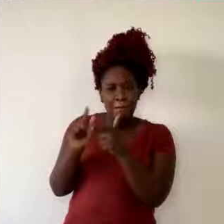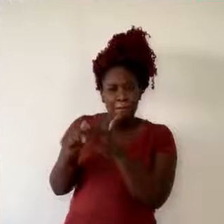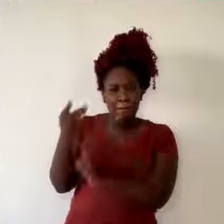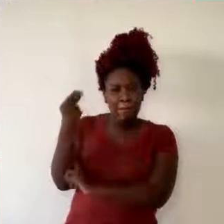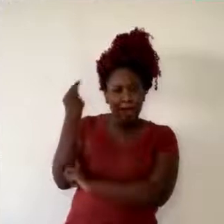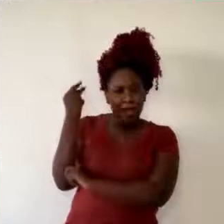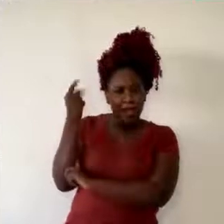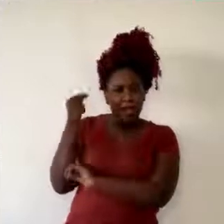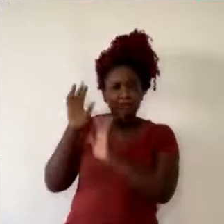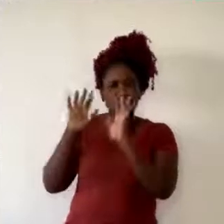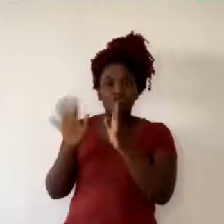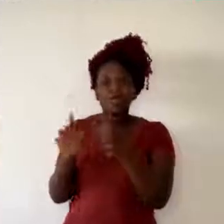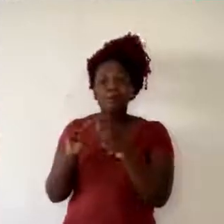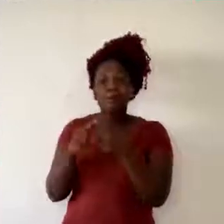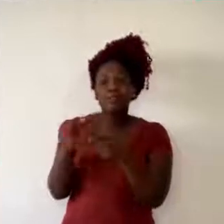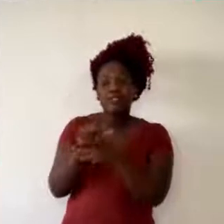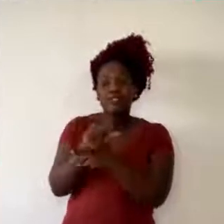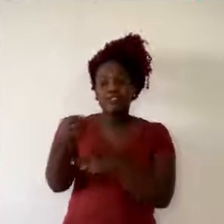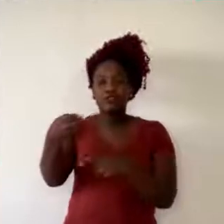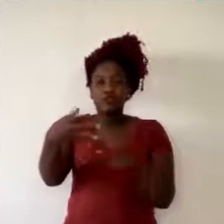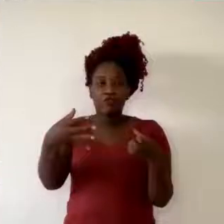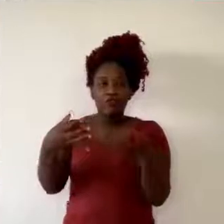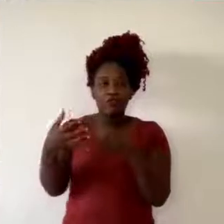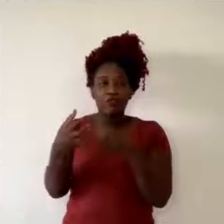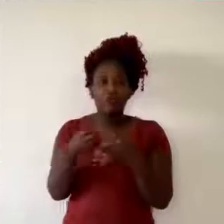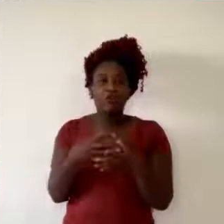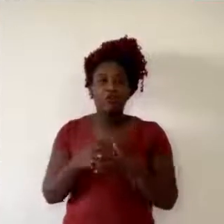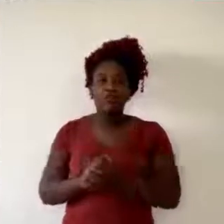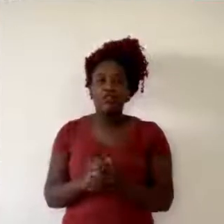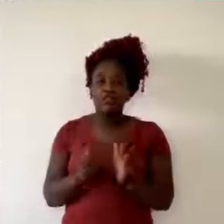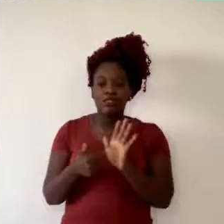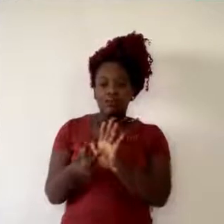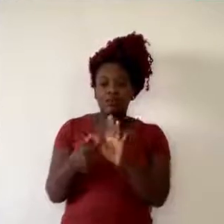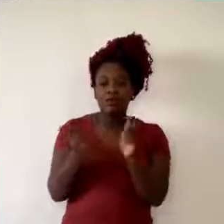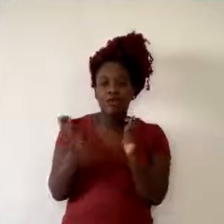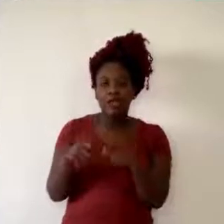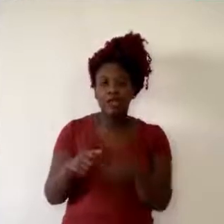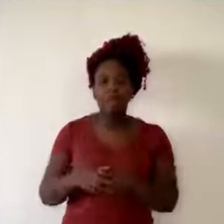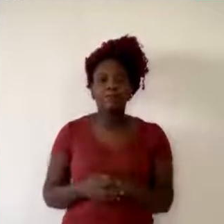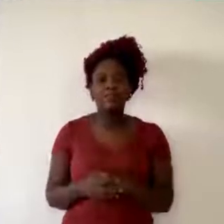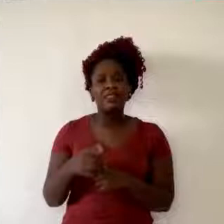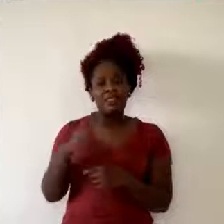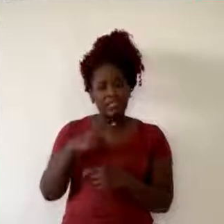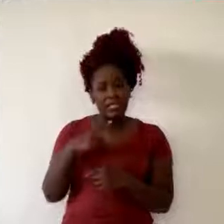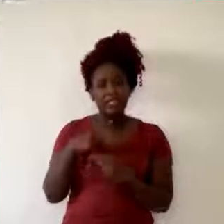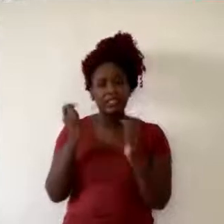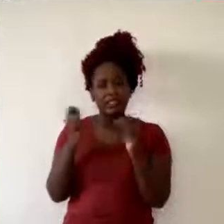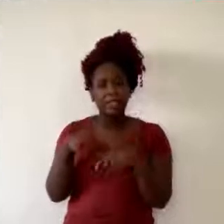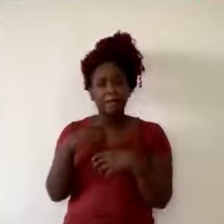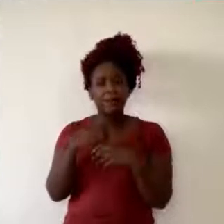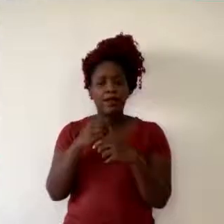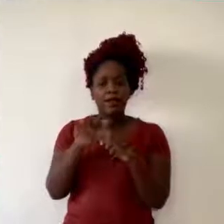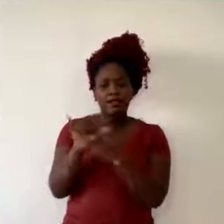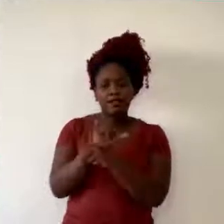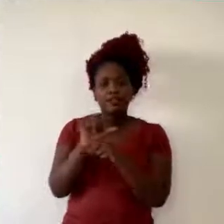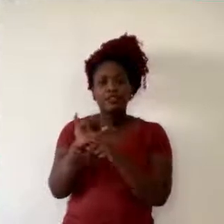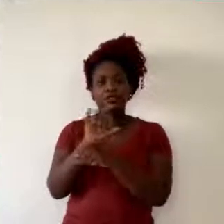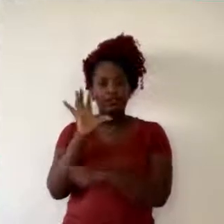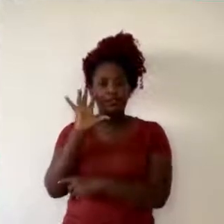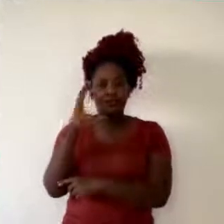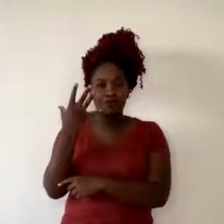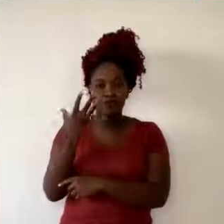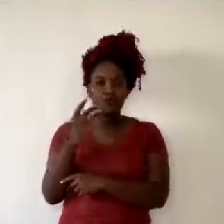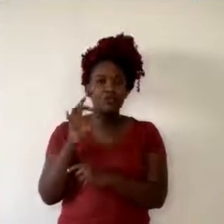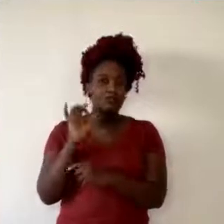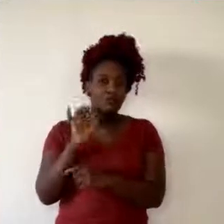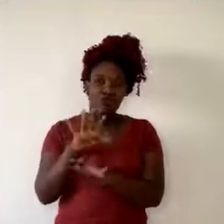Ganzaroli has brought us many of these solutions. So there are ways, and we need to be